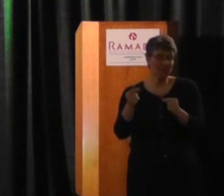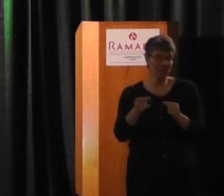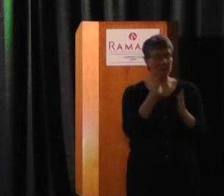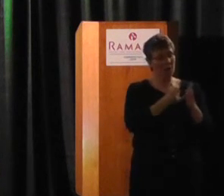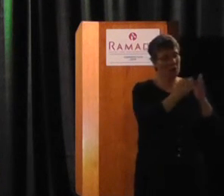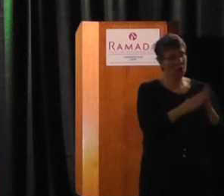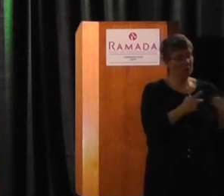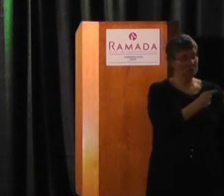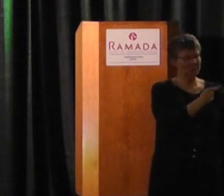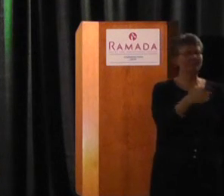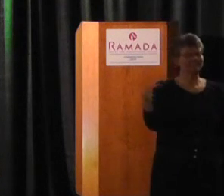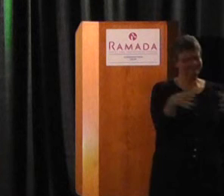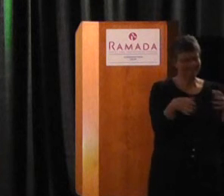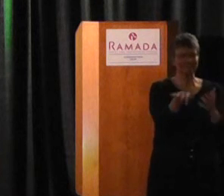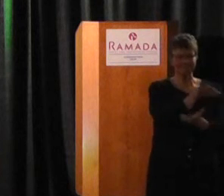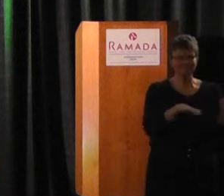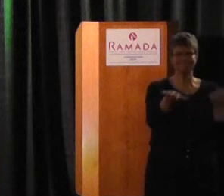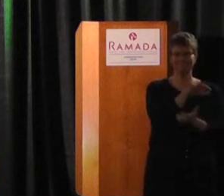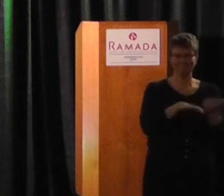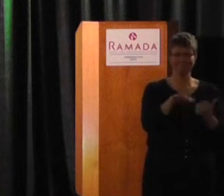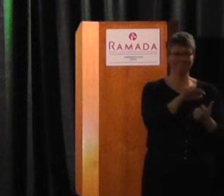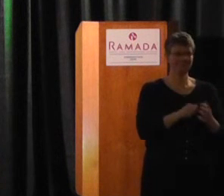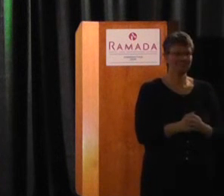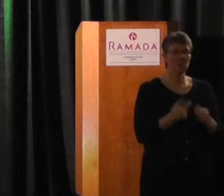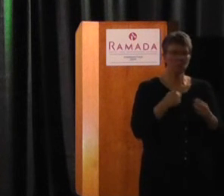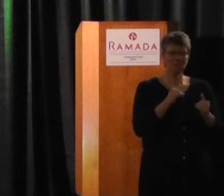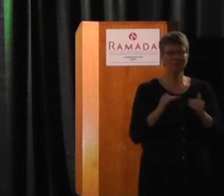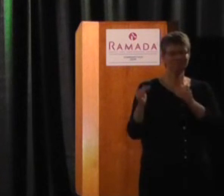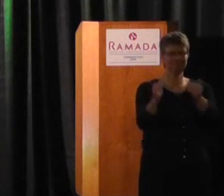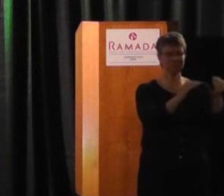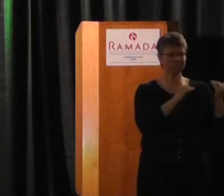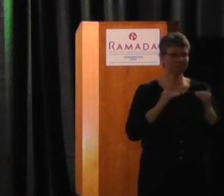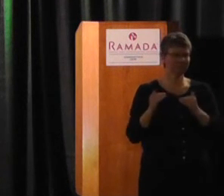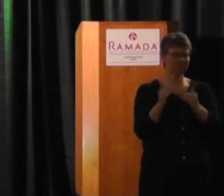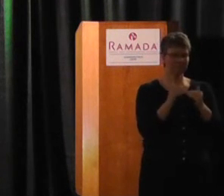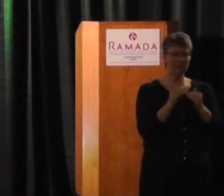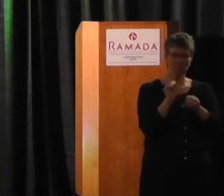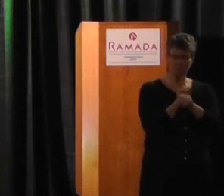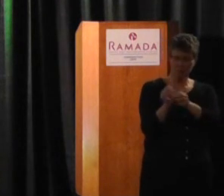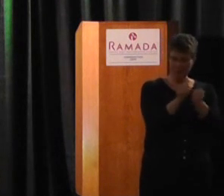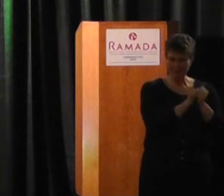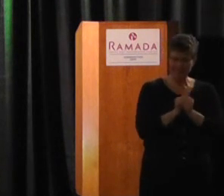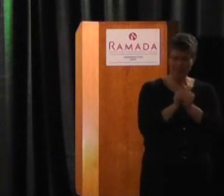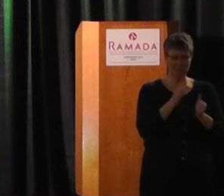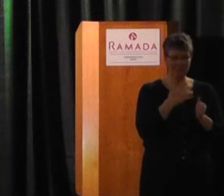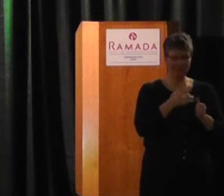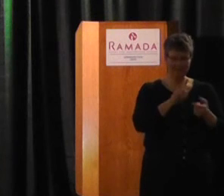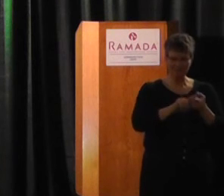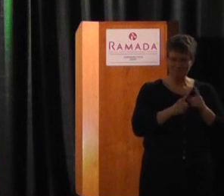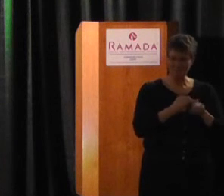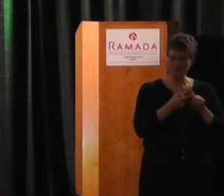This open playing field is what the Nina Haggerty community is all about. And as we all worked together, the sense of friendship in the studios was so happy and